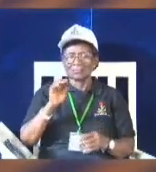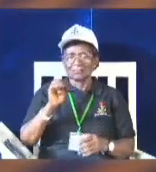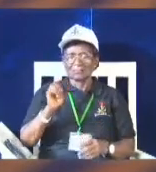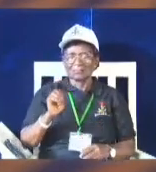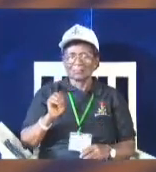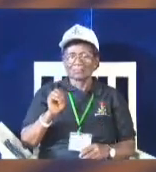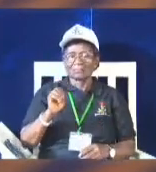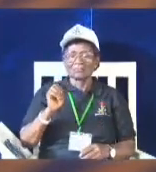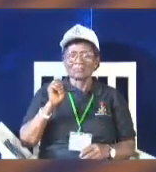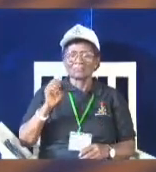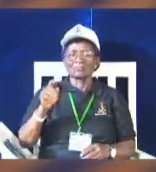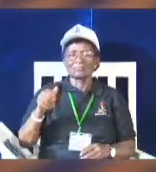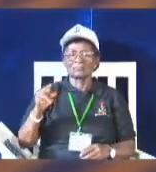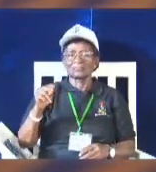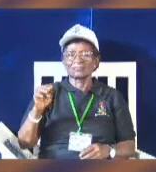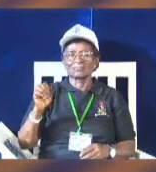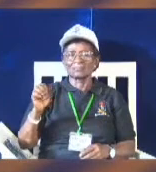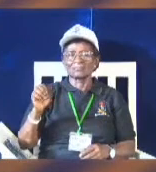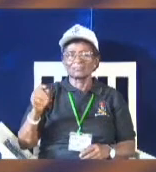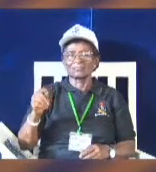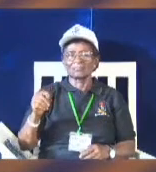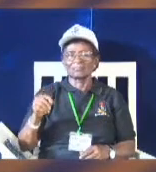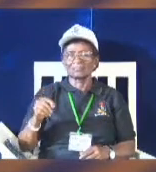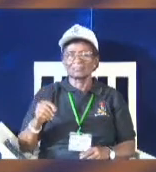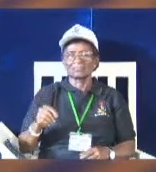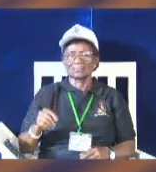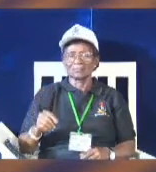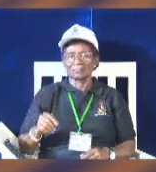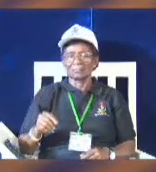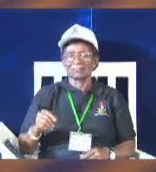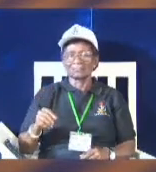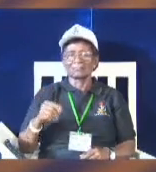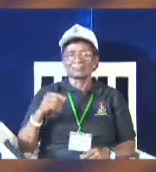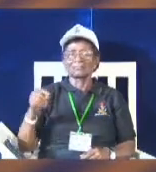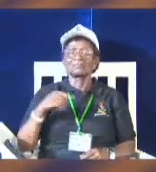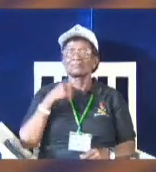And they told him, we've been doing this before your father.